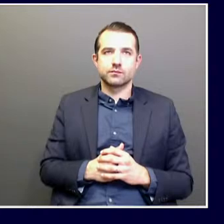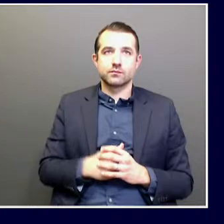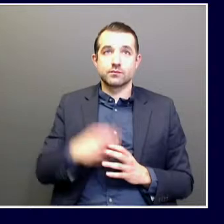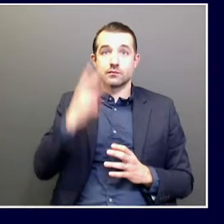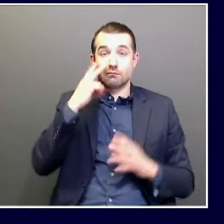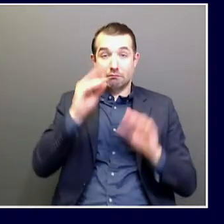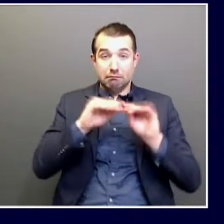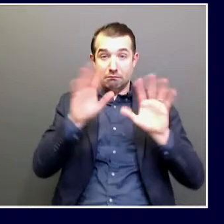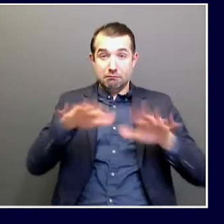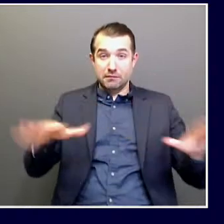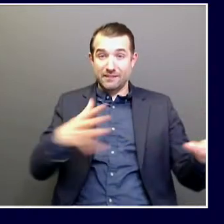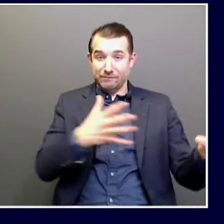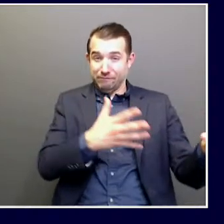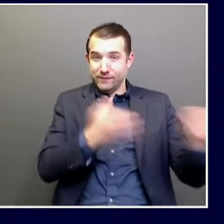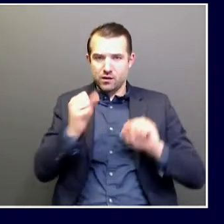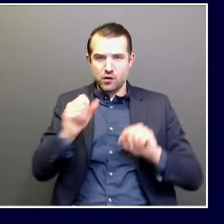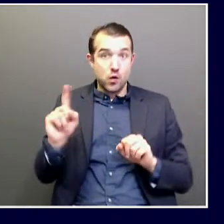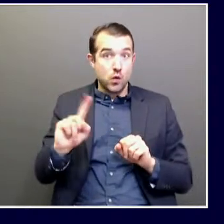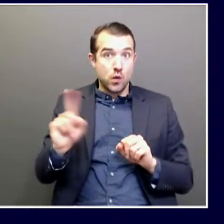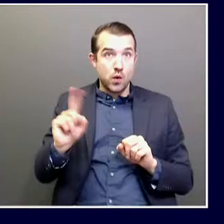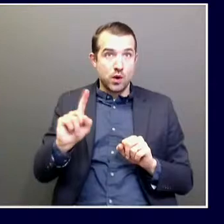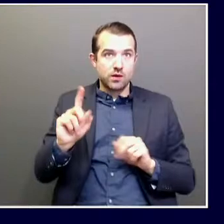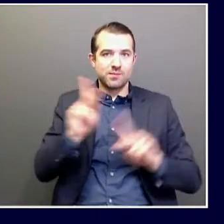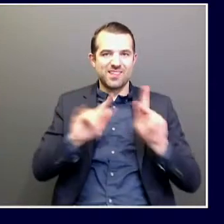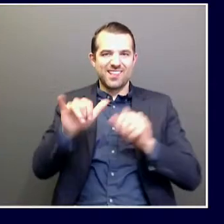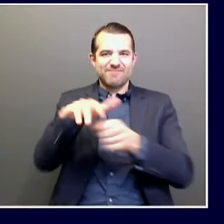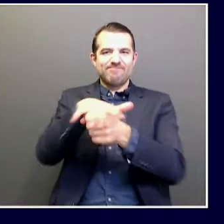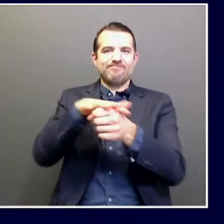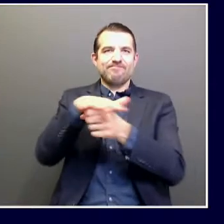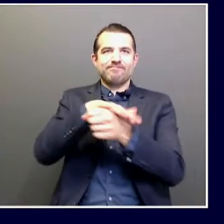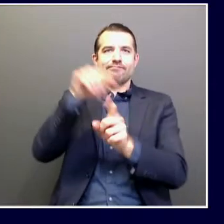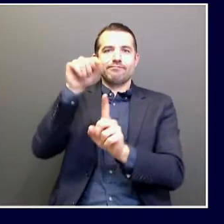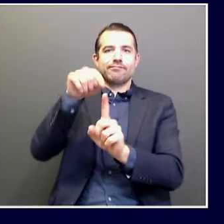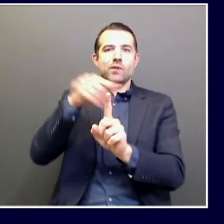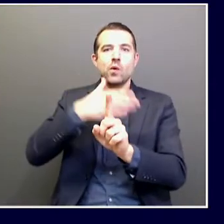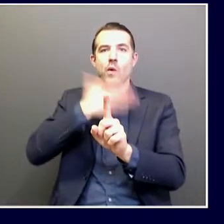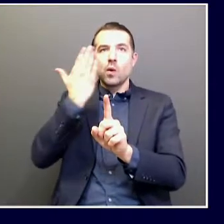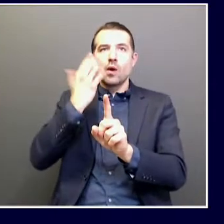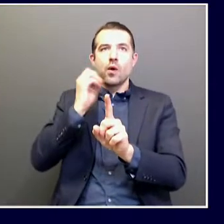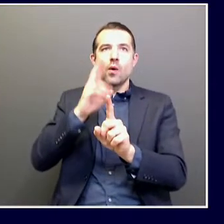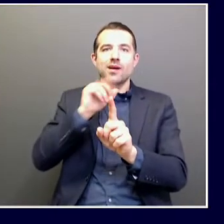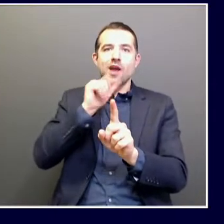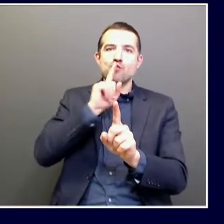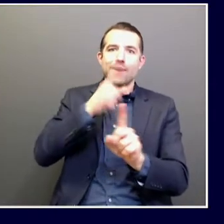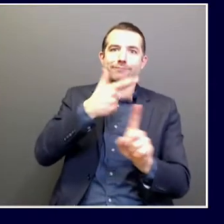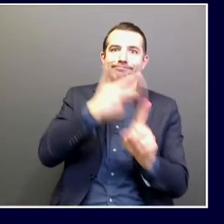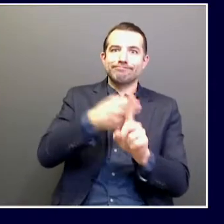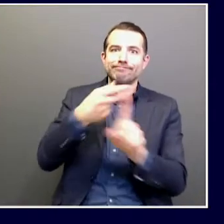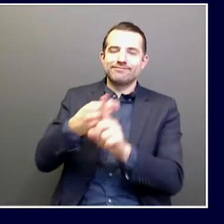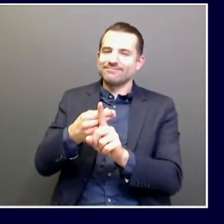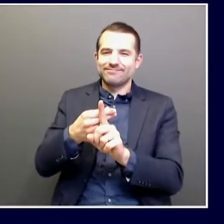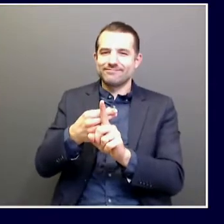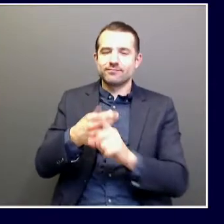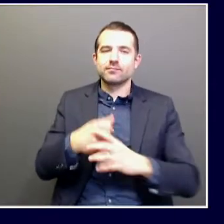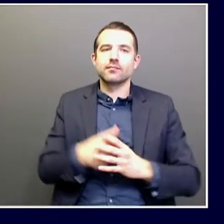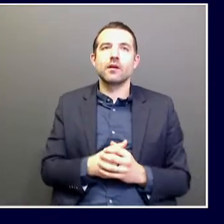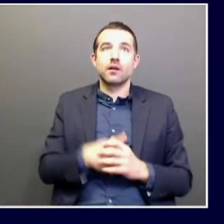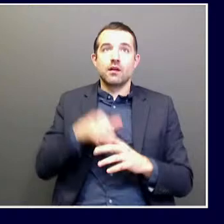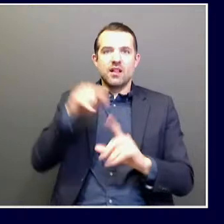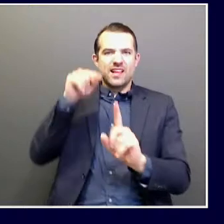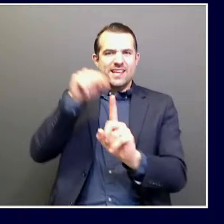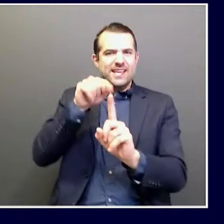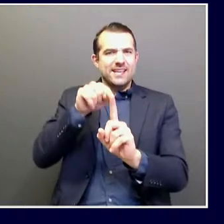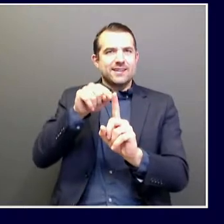considered standing up vaccination clinics there, or is that not really the problem that we're seeing in these